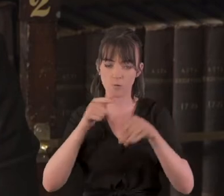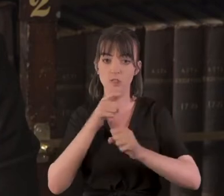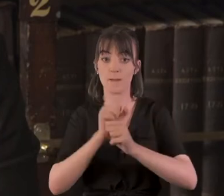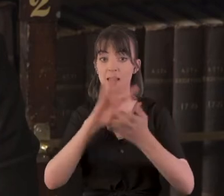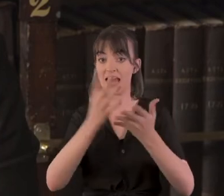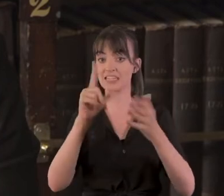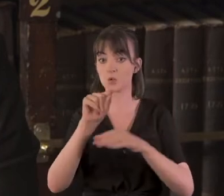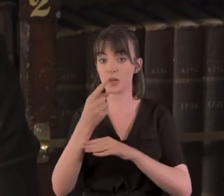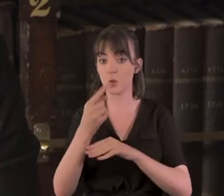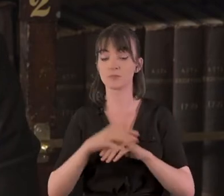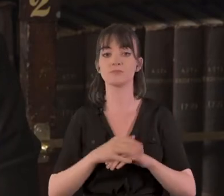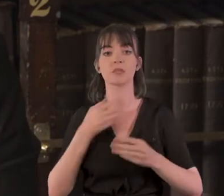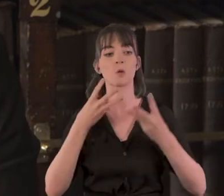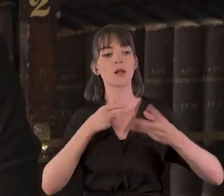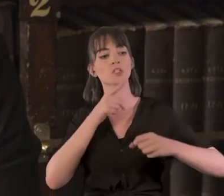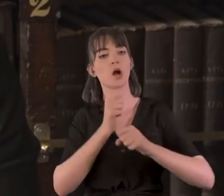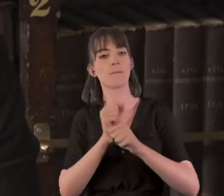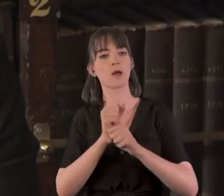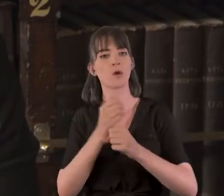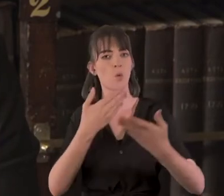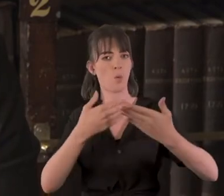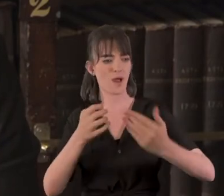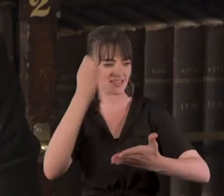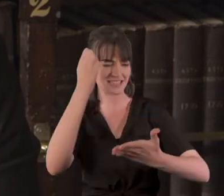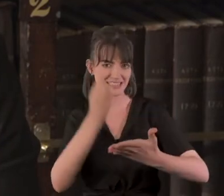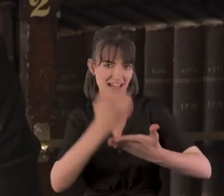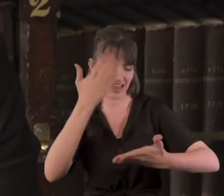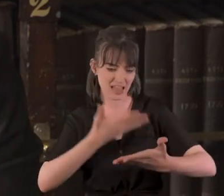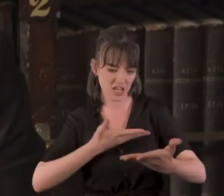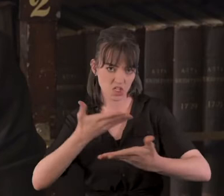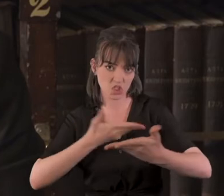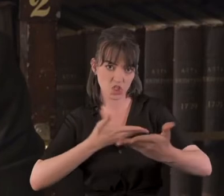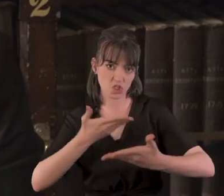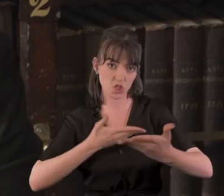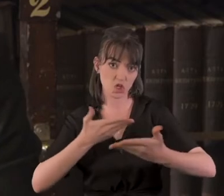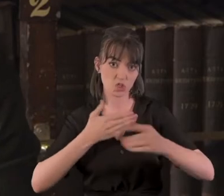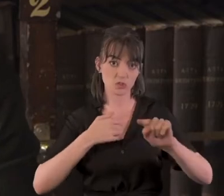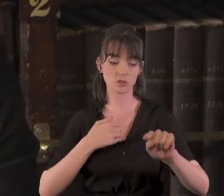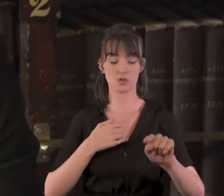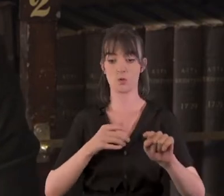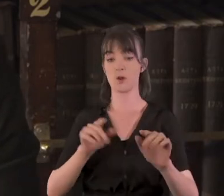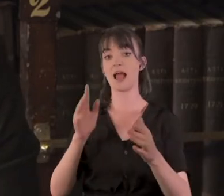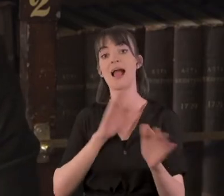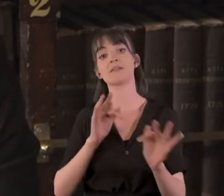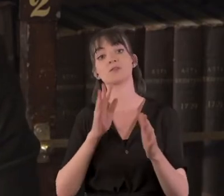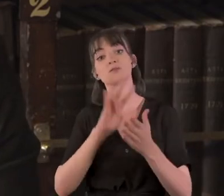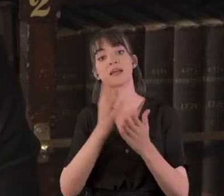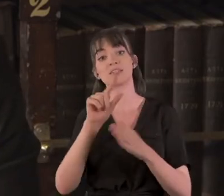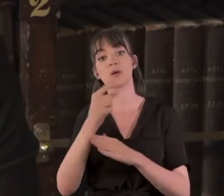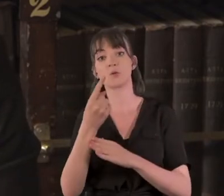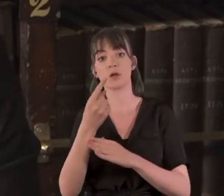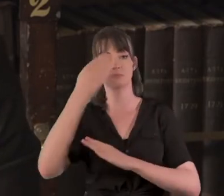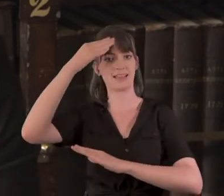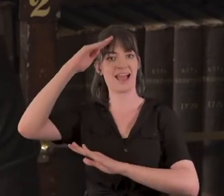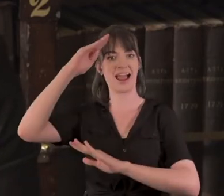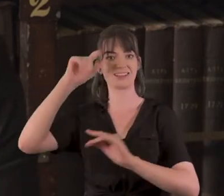to explore a bit what exactly was discussed in this IRA exit of 1921, where Ireland,